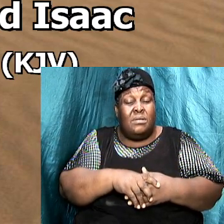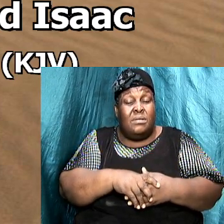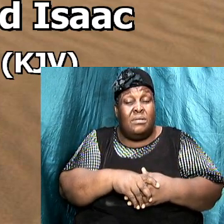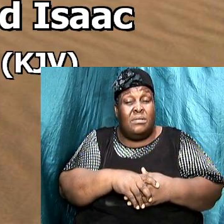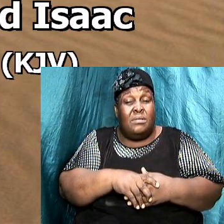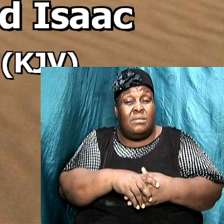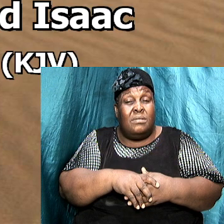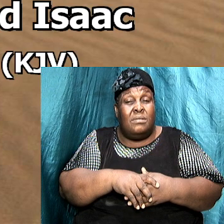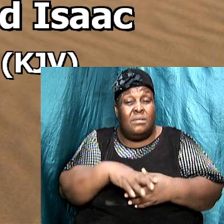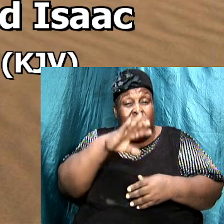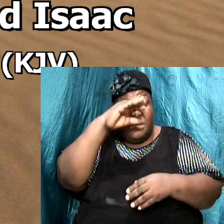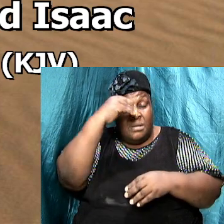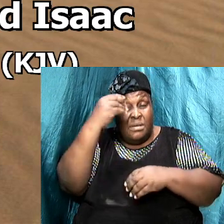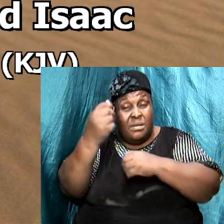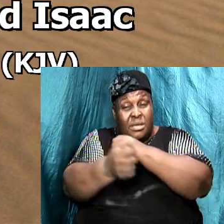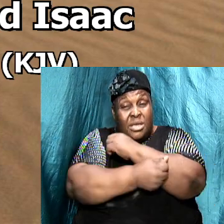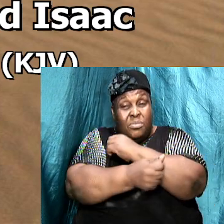offered.